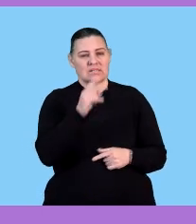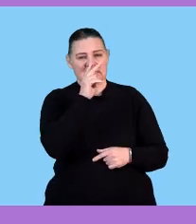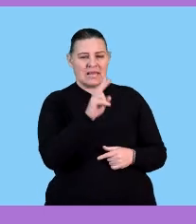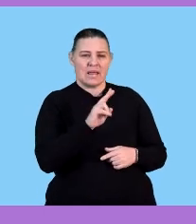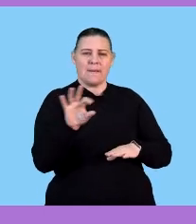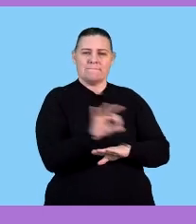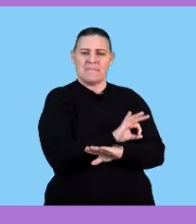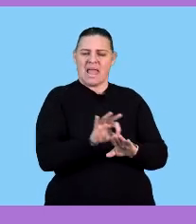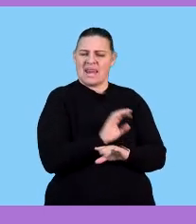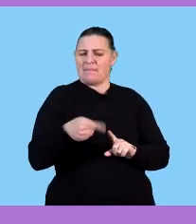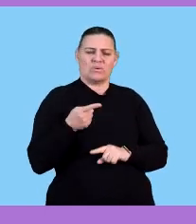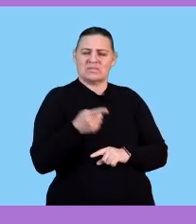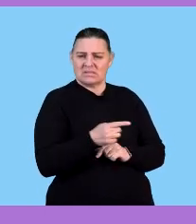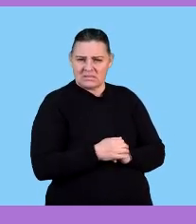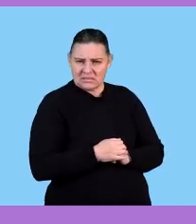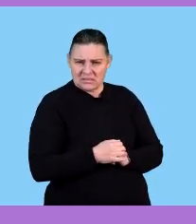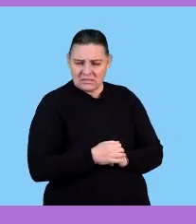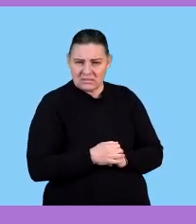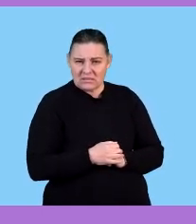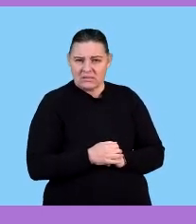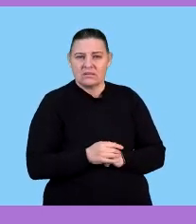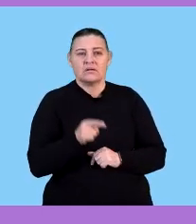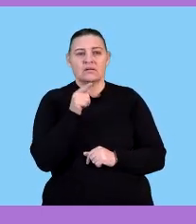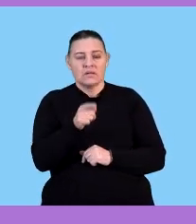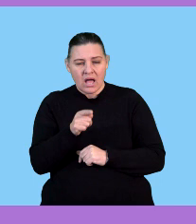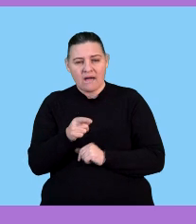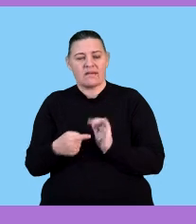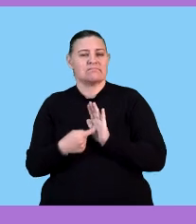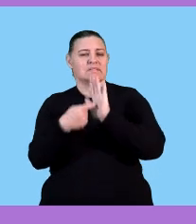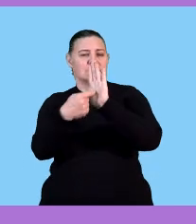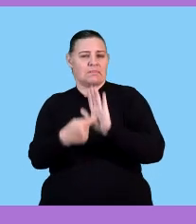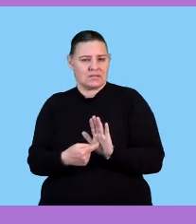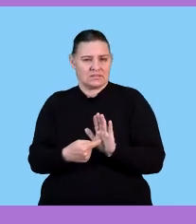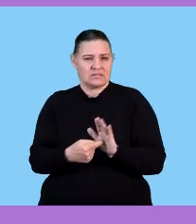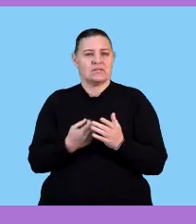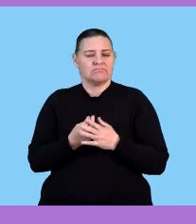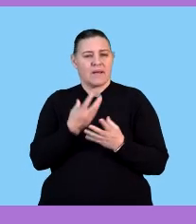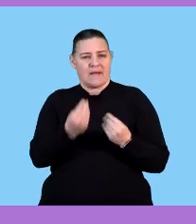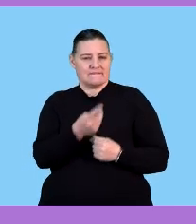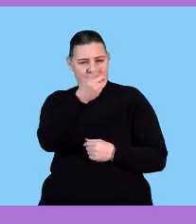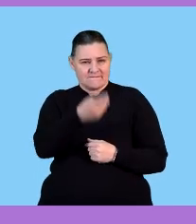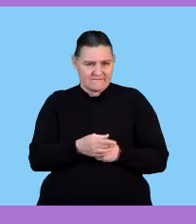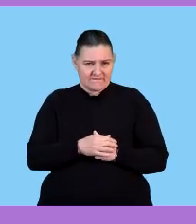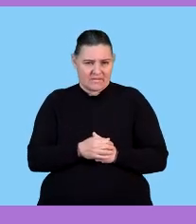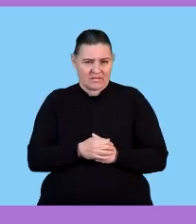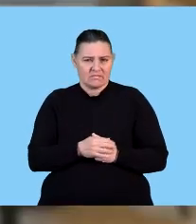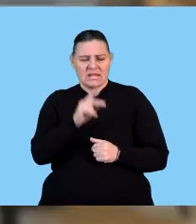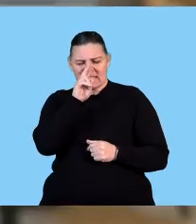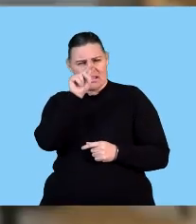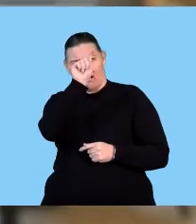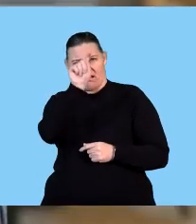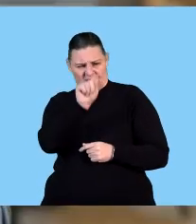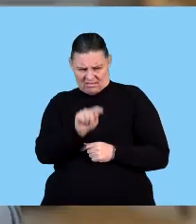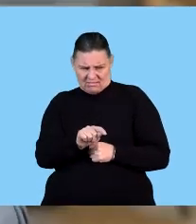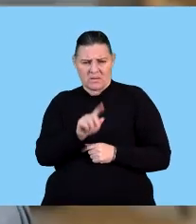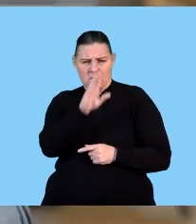let's see what plans are all about. So in this case, these are some common symbols found on floor plans. So often you'll see these type of